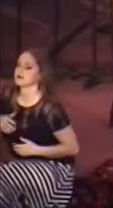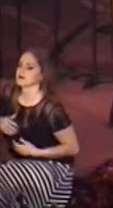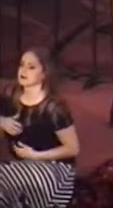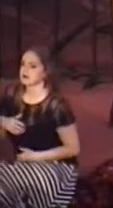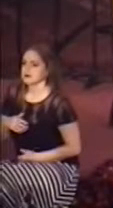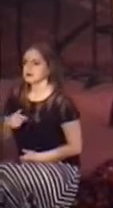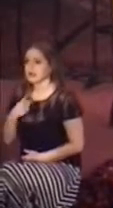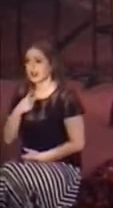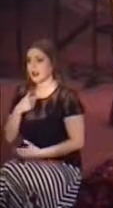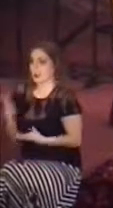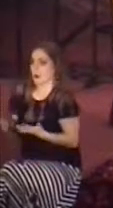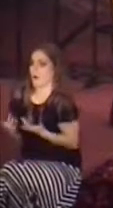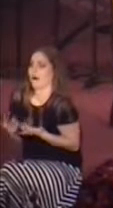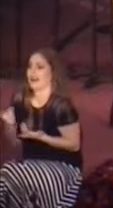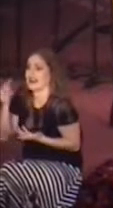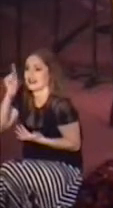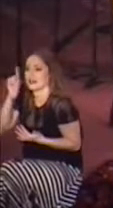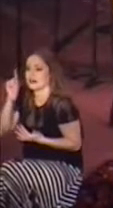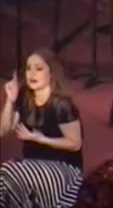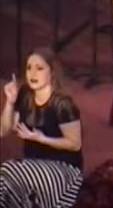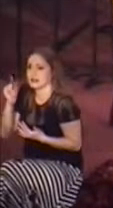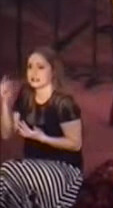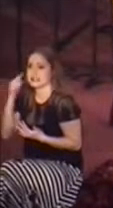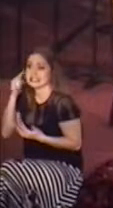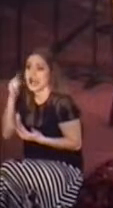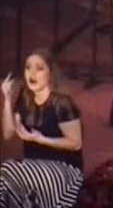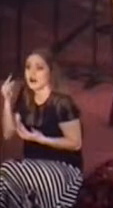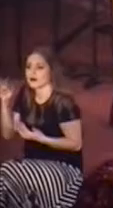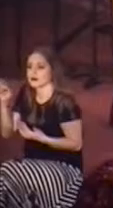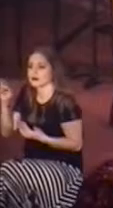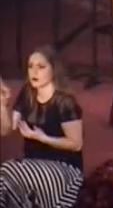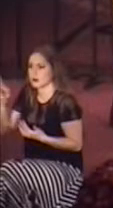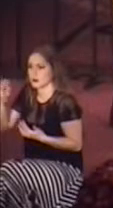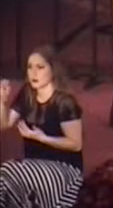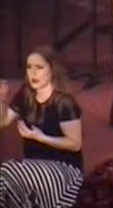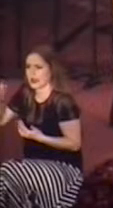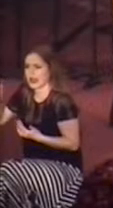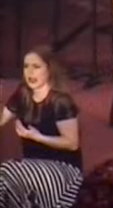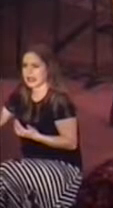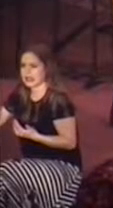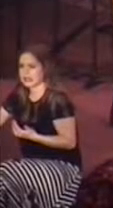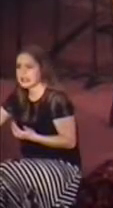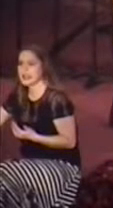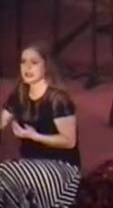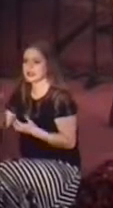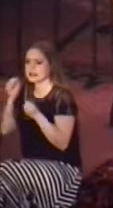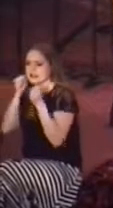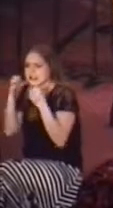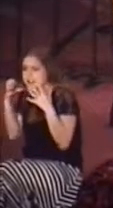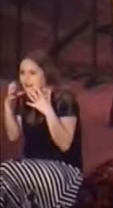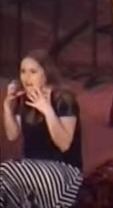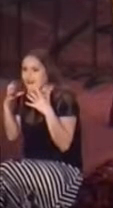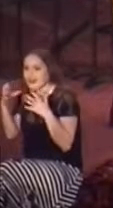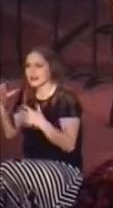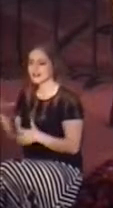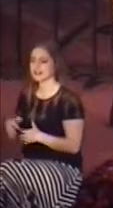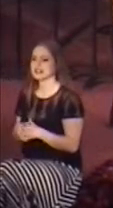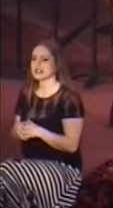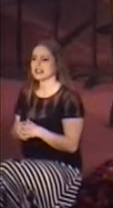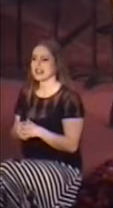listening for them. I stayed up as long as I could to see if I could catch him, Santa, you know. And